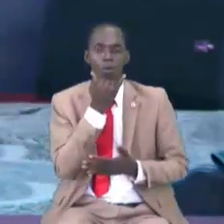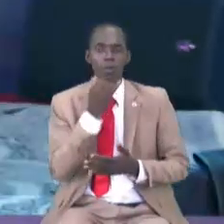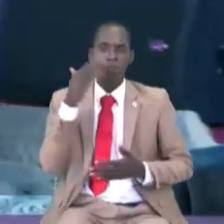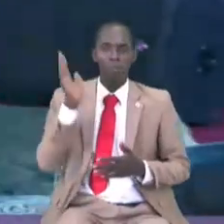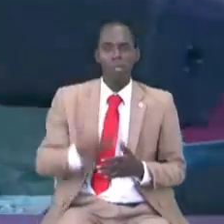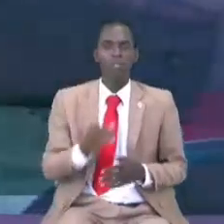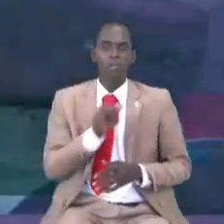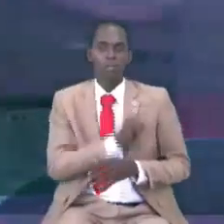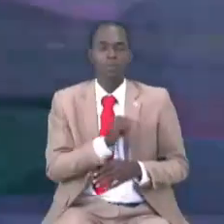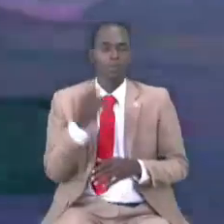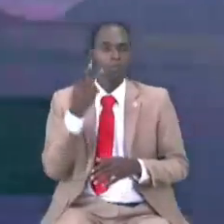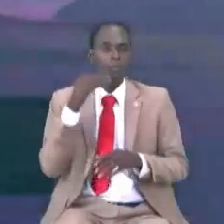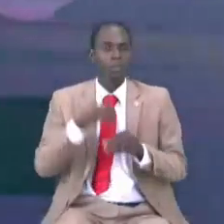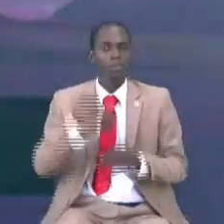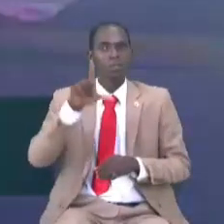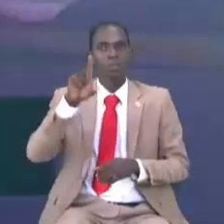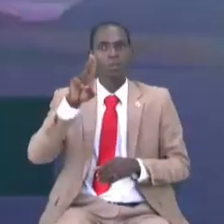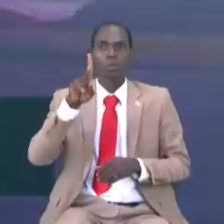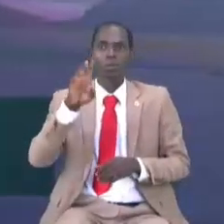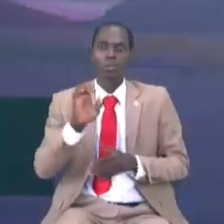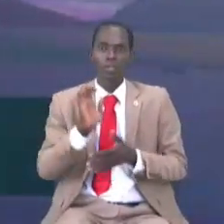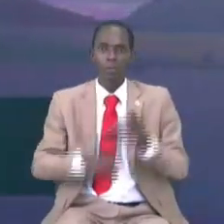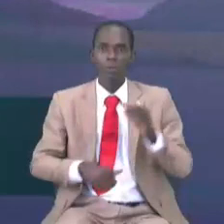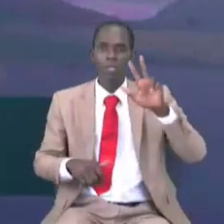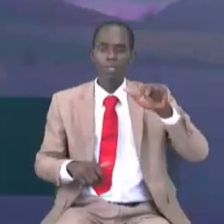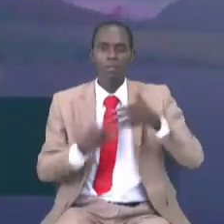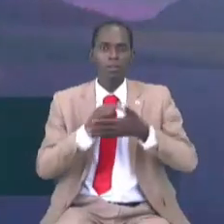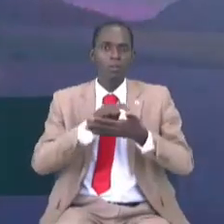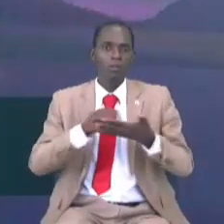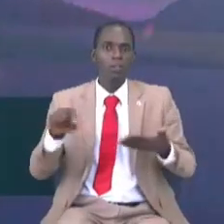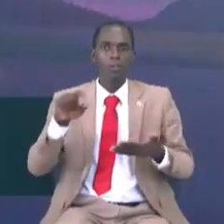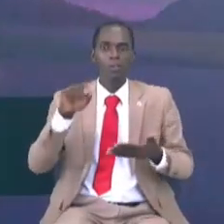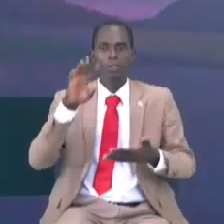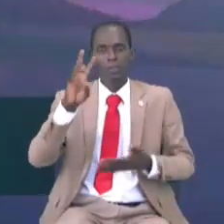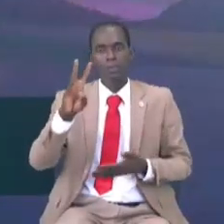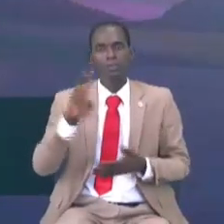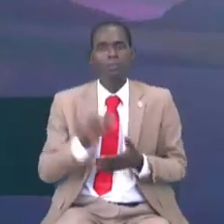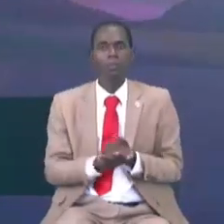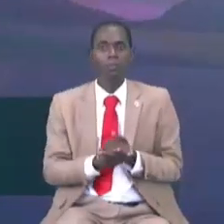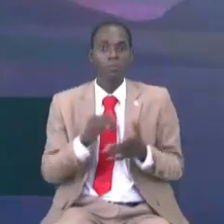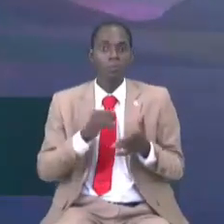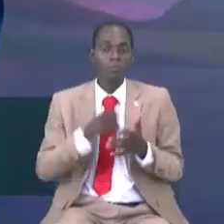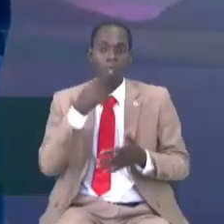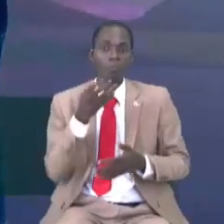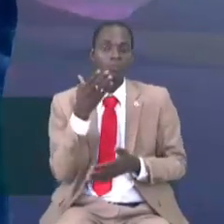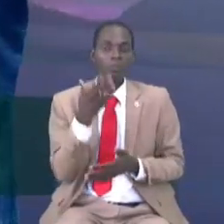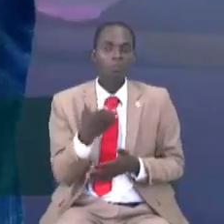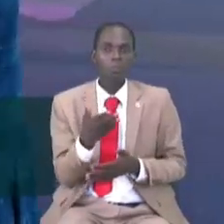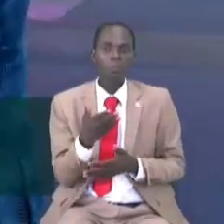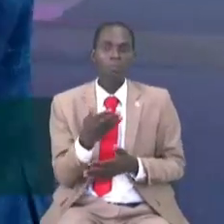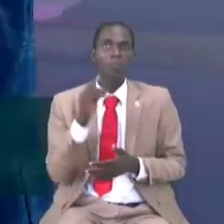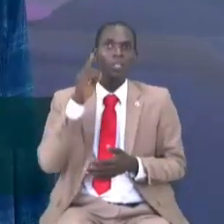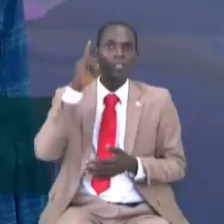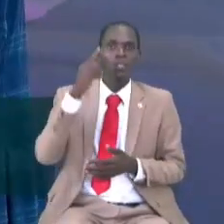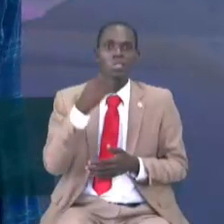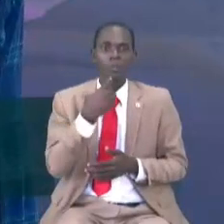13, verse 6. It says, he spake unto them, he spake also this